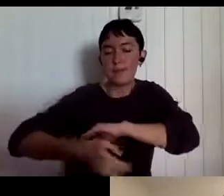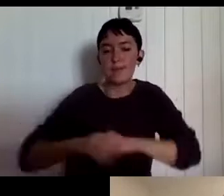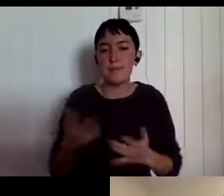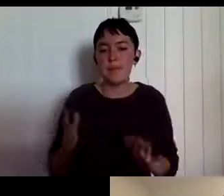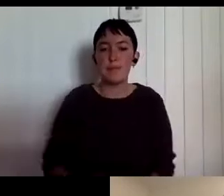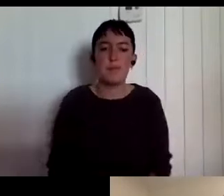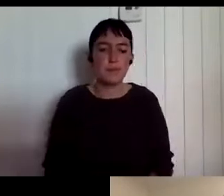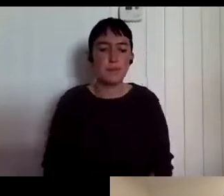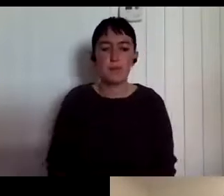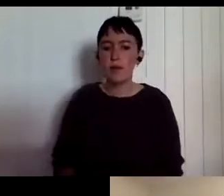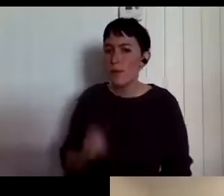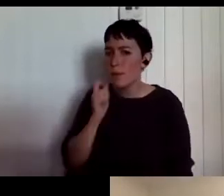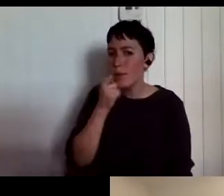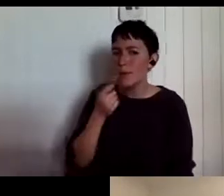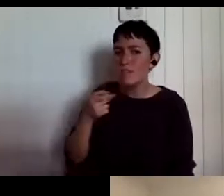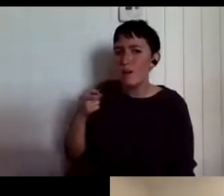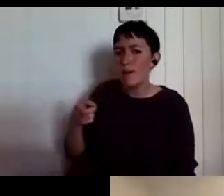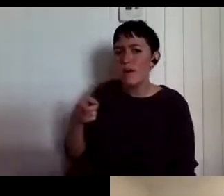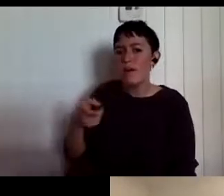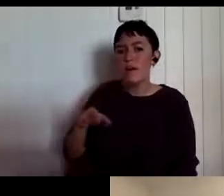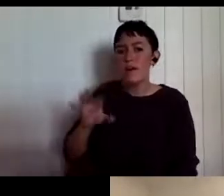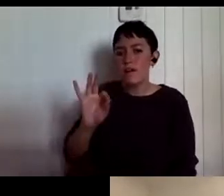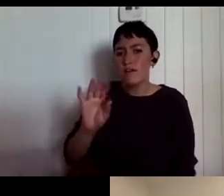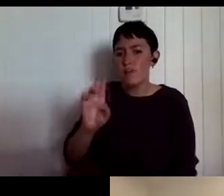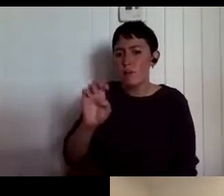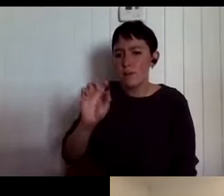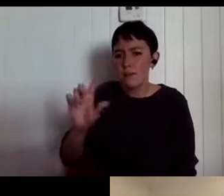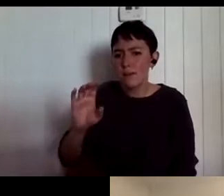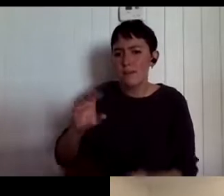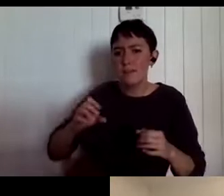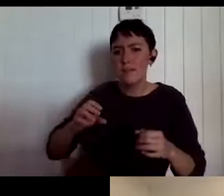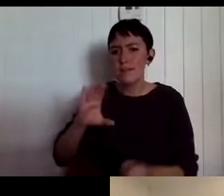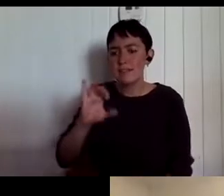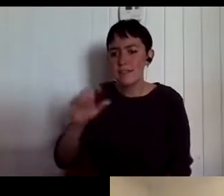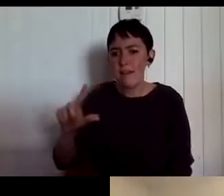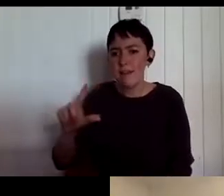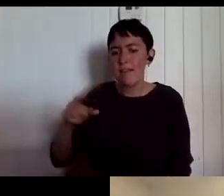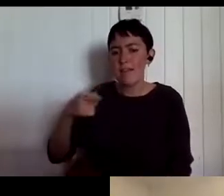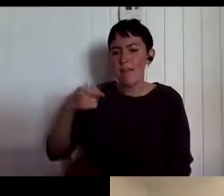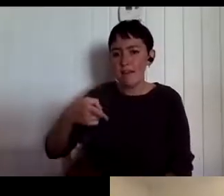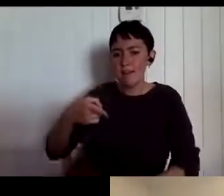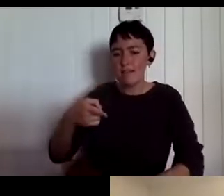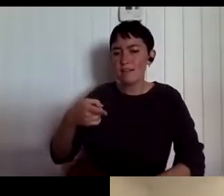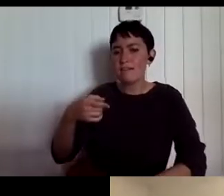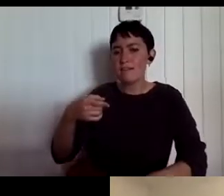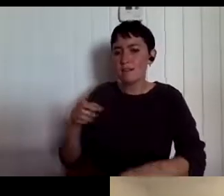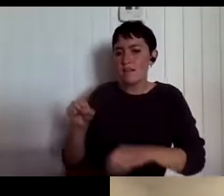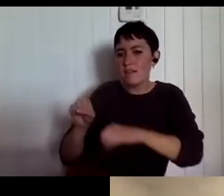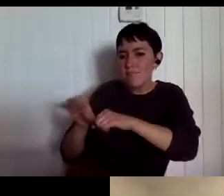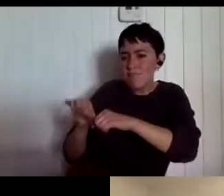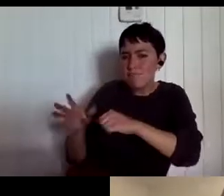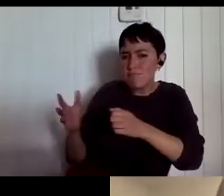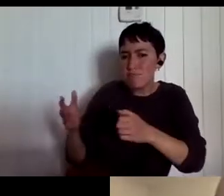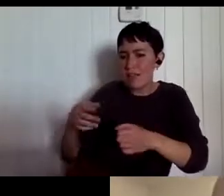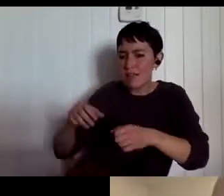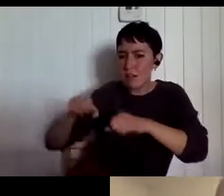cell vehicles like dripping all the time? Like where's all the liquid going? The liquid is mainly coming out as vapor. So you would have water vapor coming